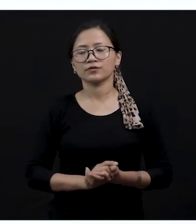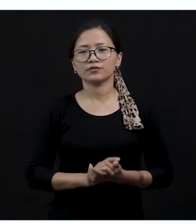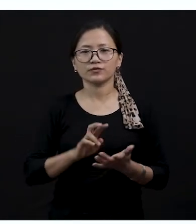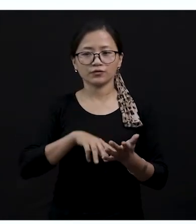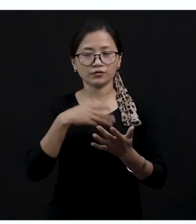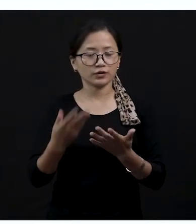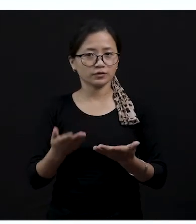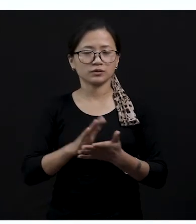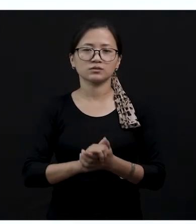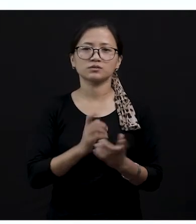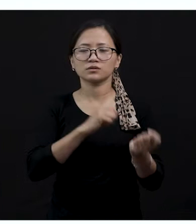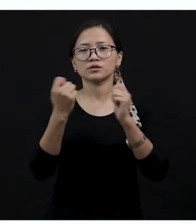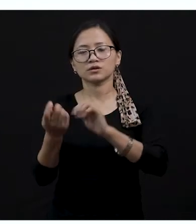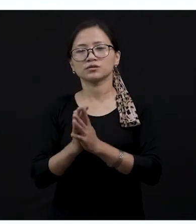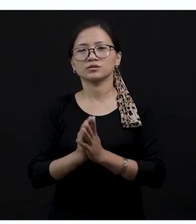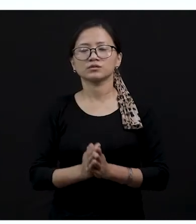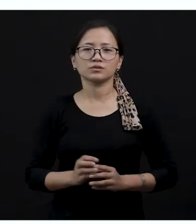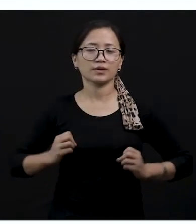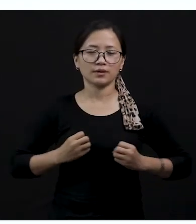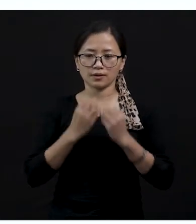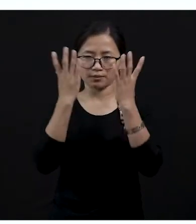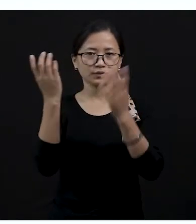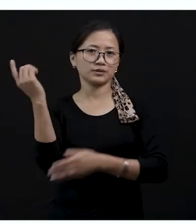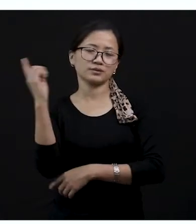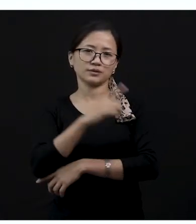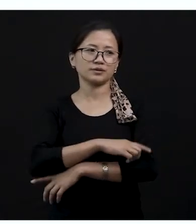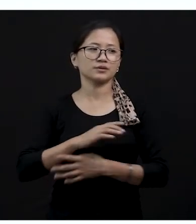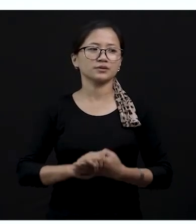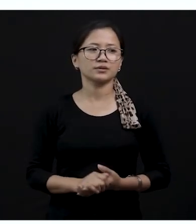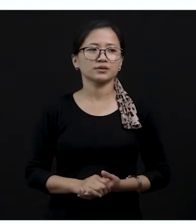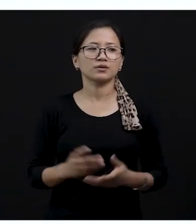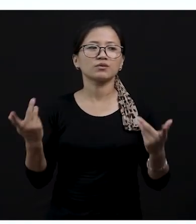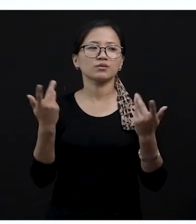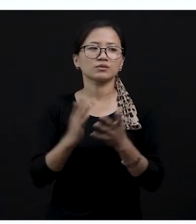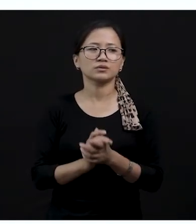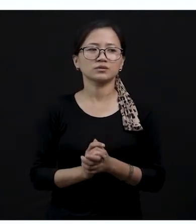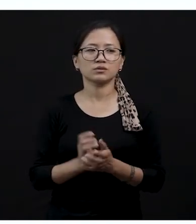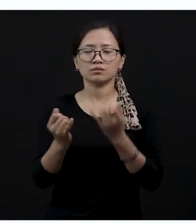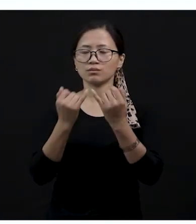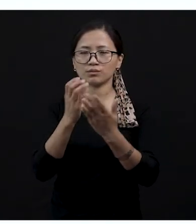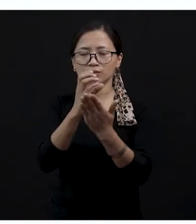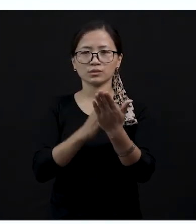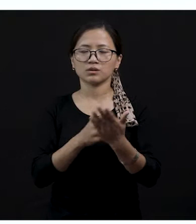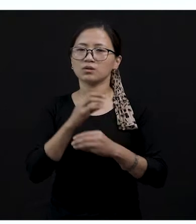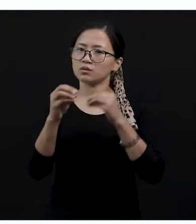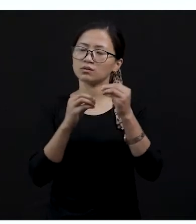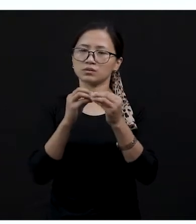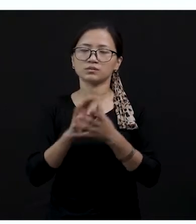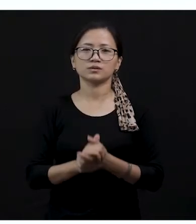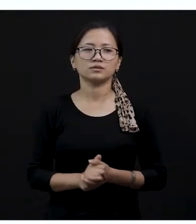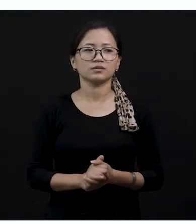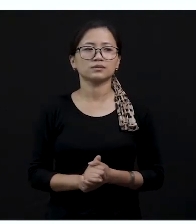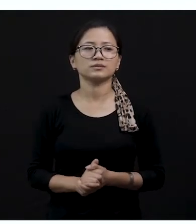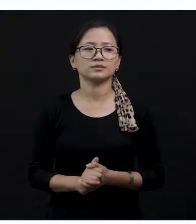the poem all about, okay? Now a quick summary, see what the poem is all about, what the poem is all